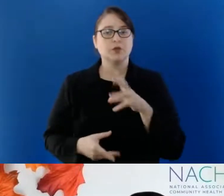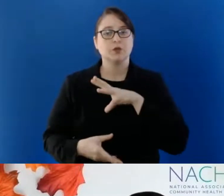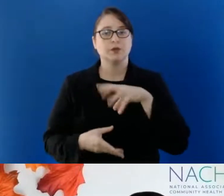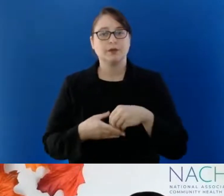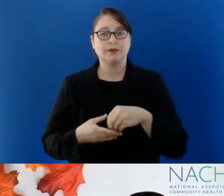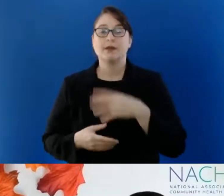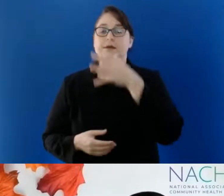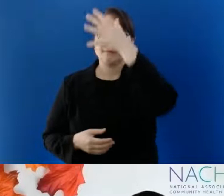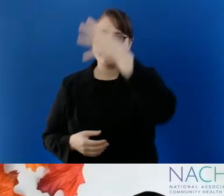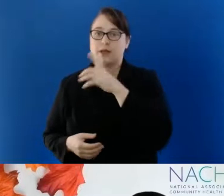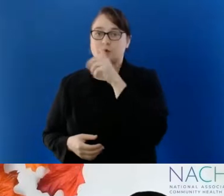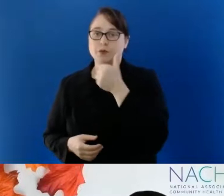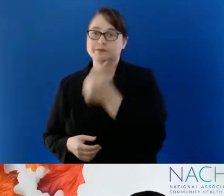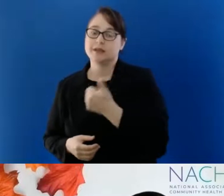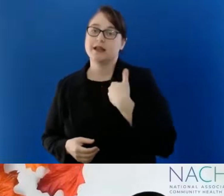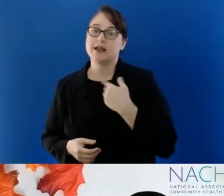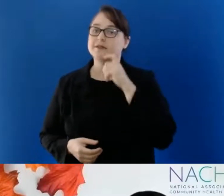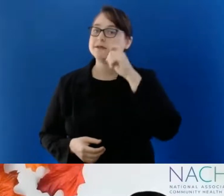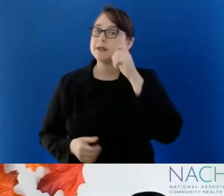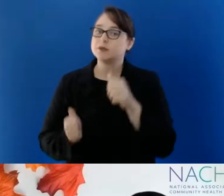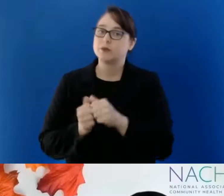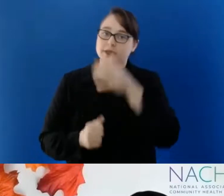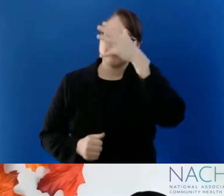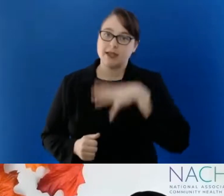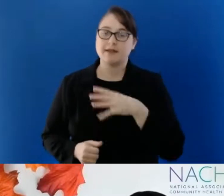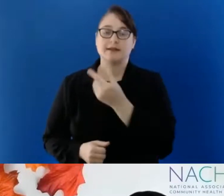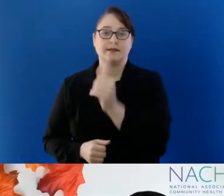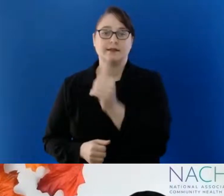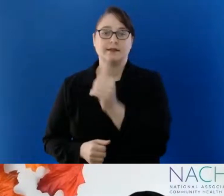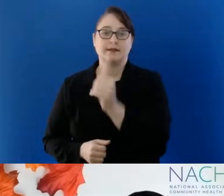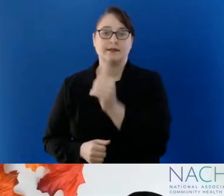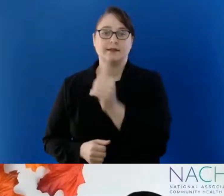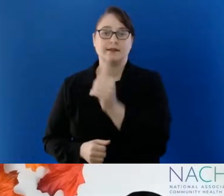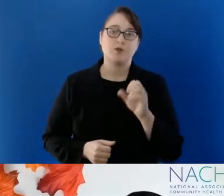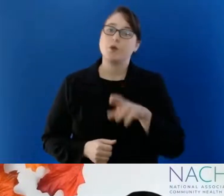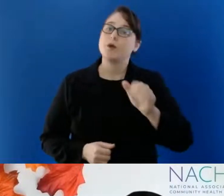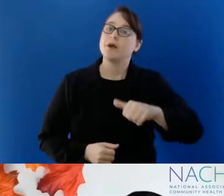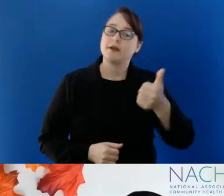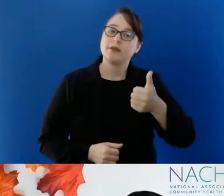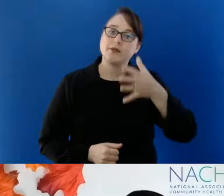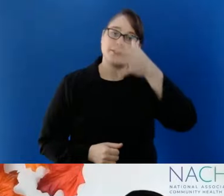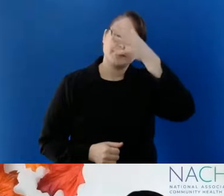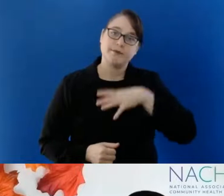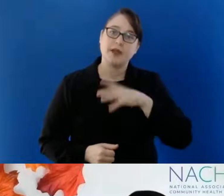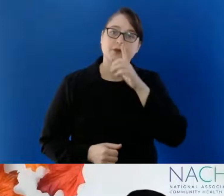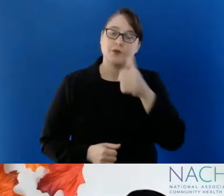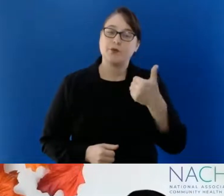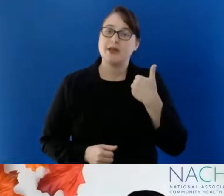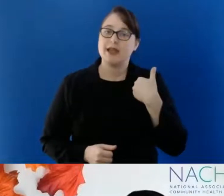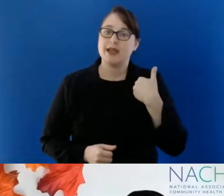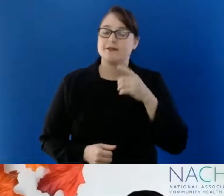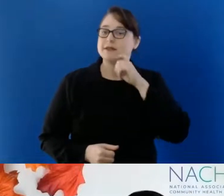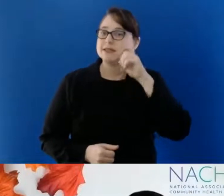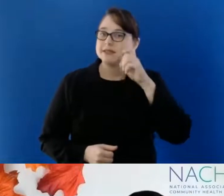have sex with men, especially men who have sex with men, gay, bisexual, or other men who have sex with men, who have sex in sex venues, or have sex in